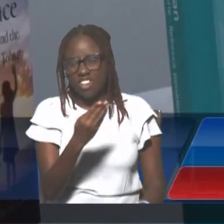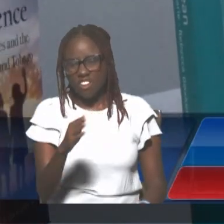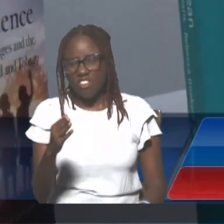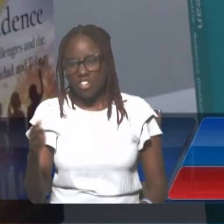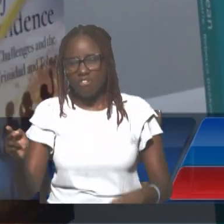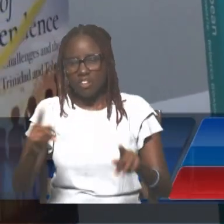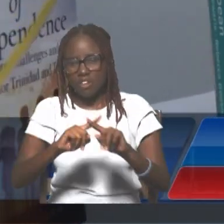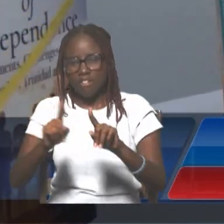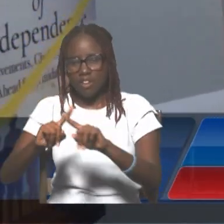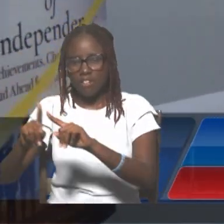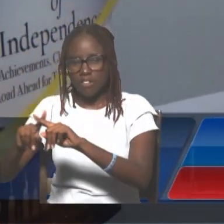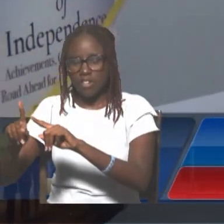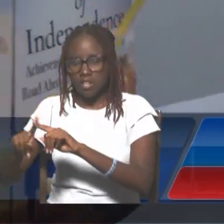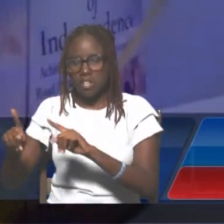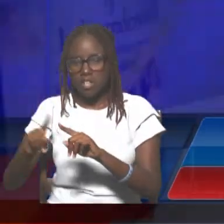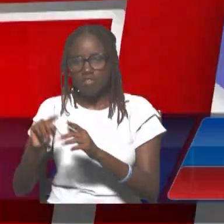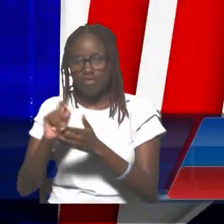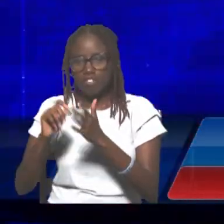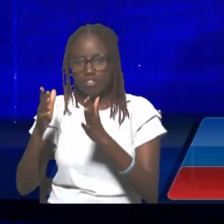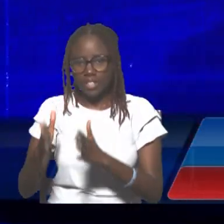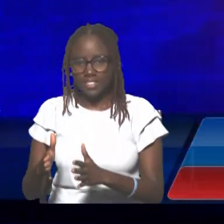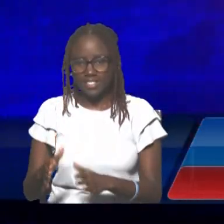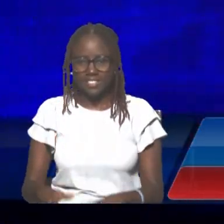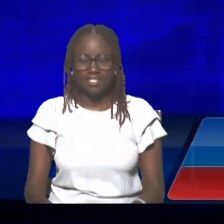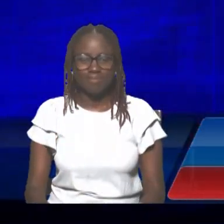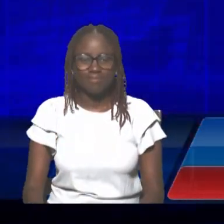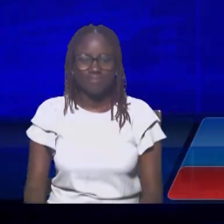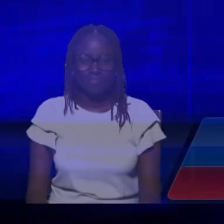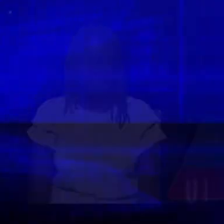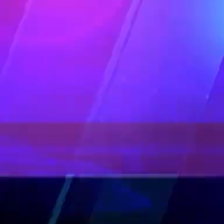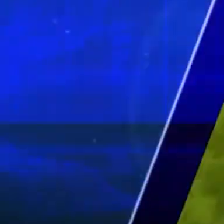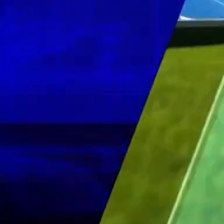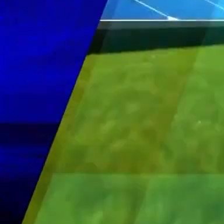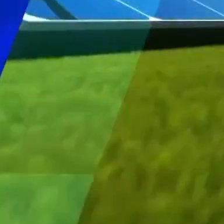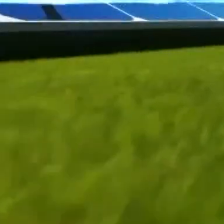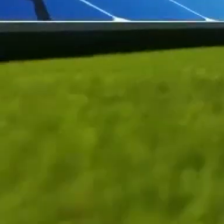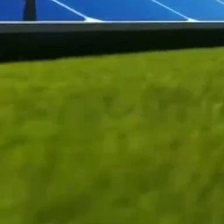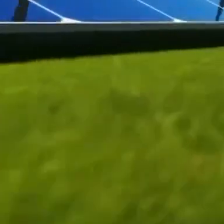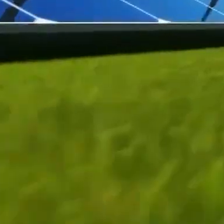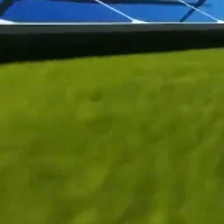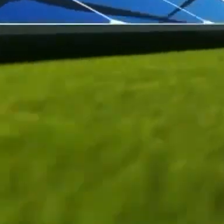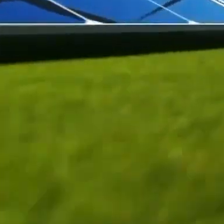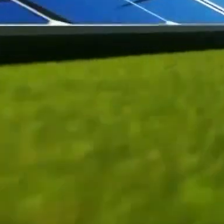of contributing authors. I am Terri-Ann Brown Campbell, and this is Evolving Energy.